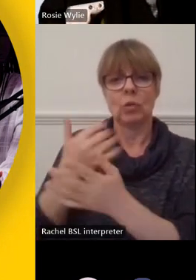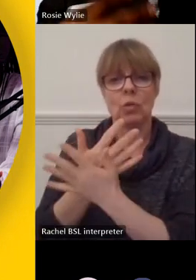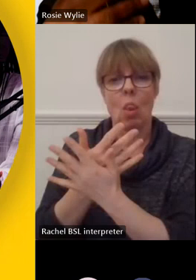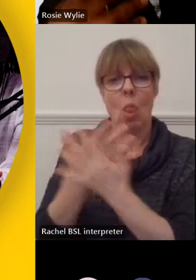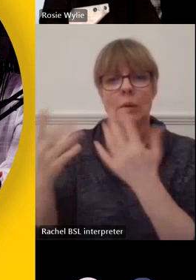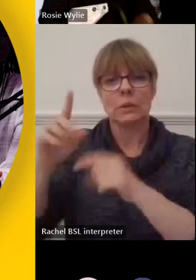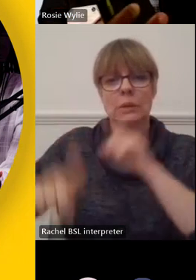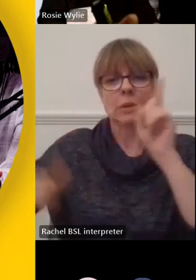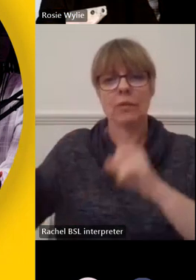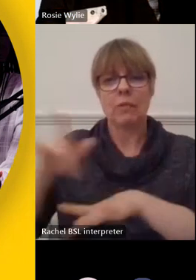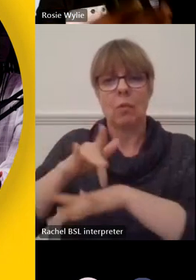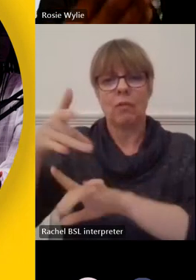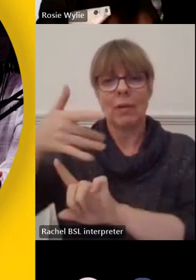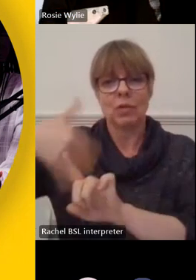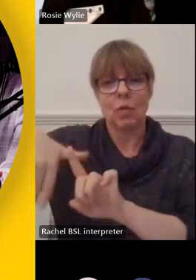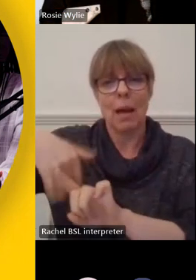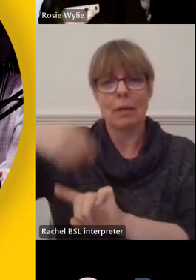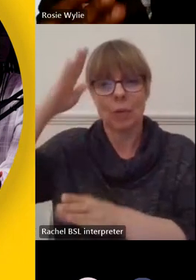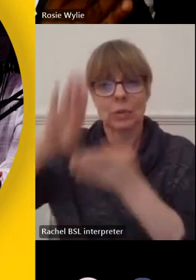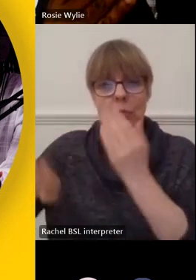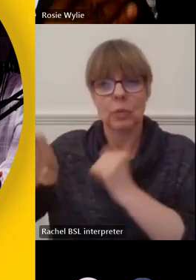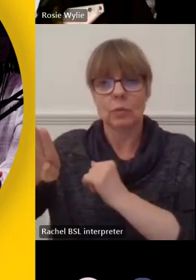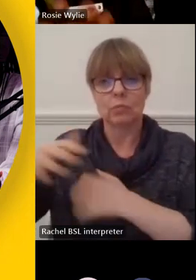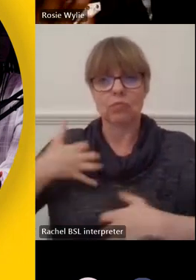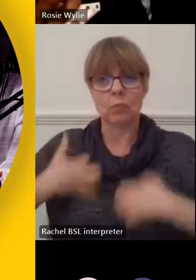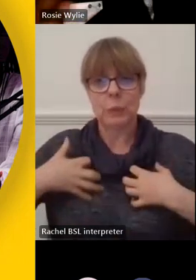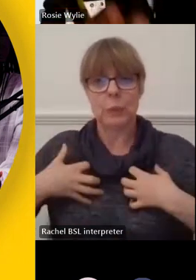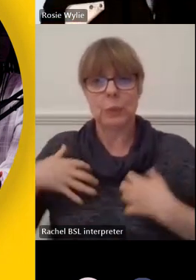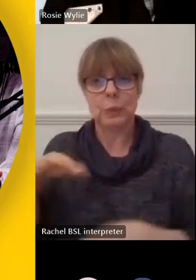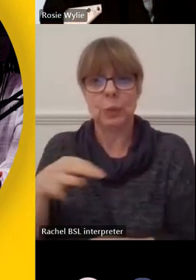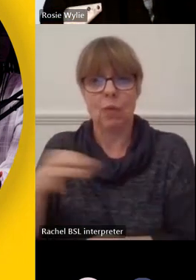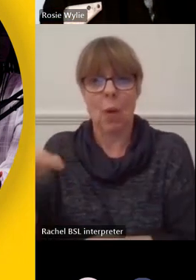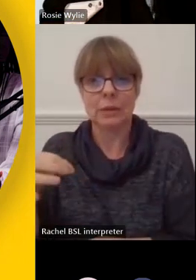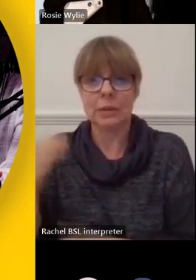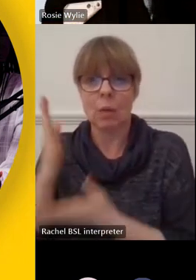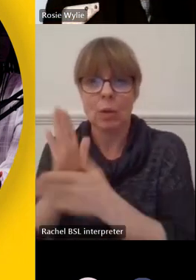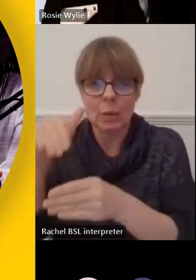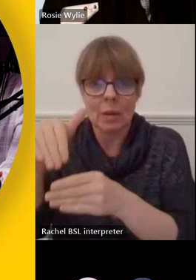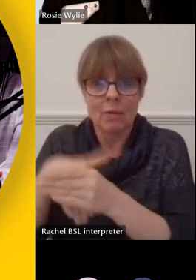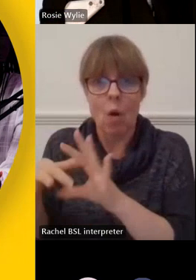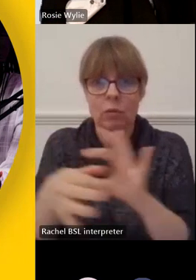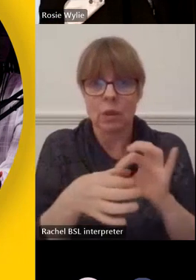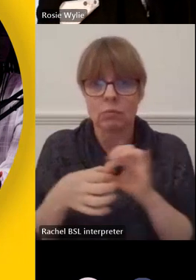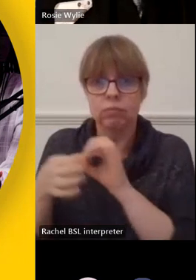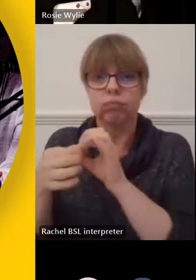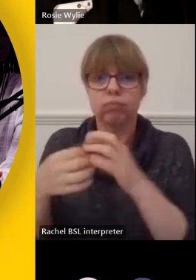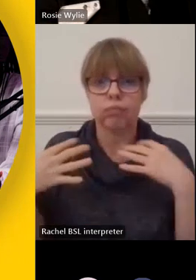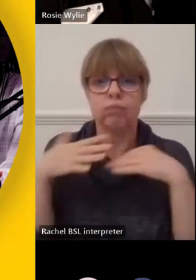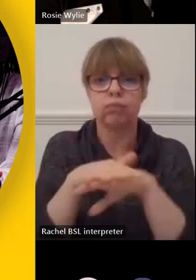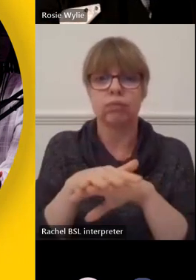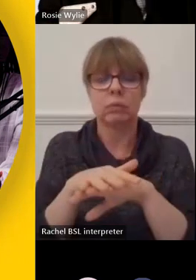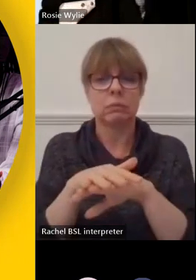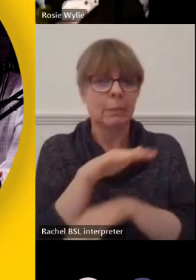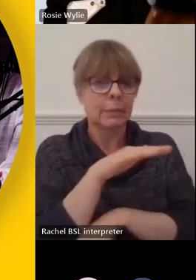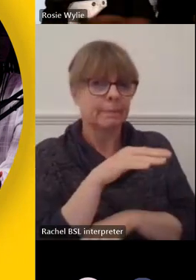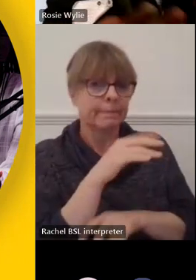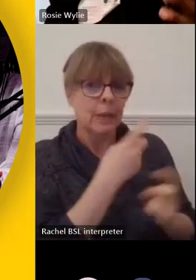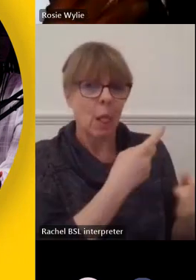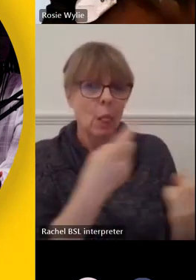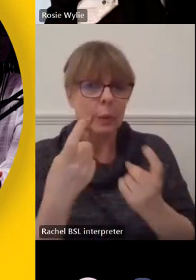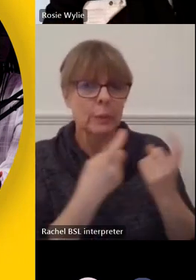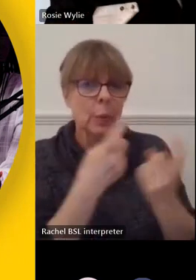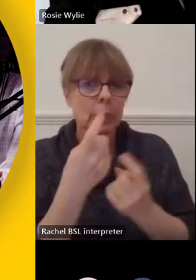skills. They want experience. They want to volunteer. They want to participate. They want to engage. They want to integrate, but they're looking for those opportunities. So